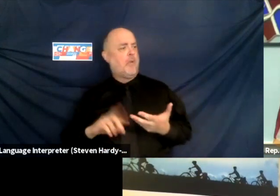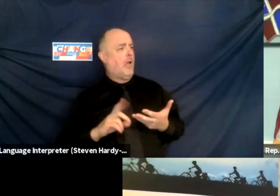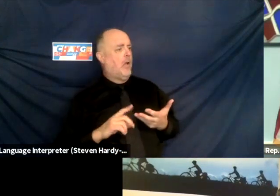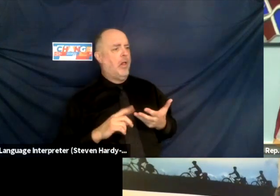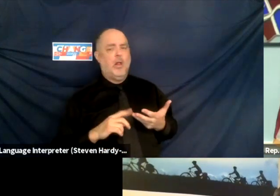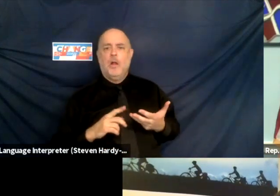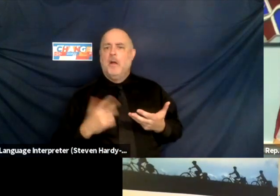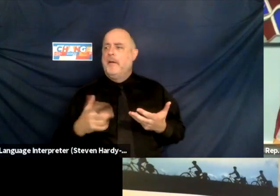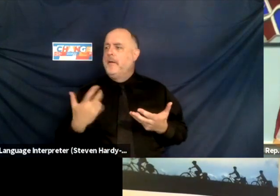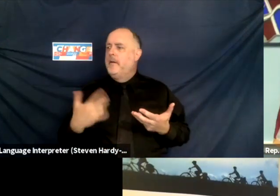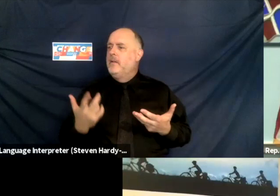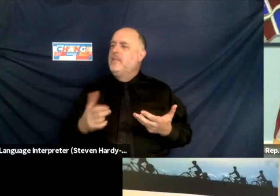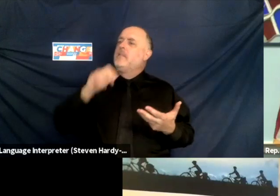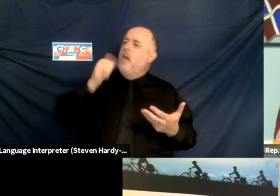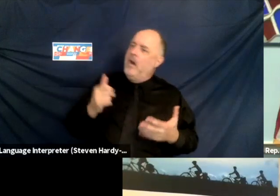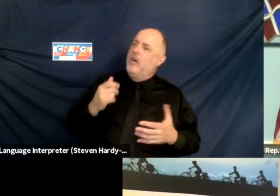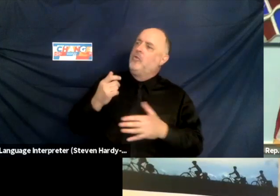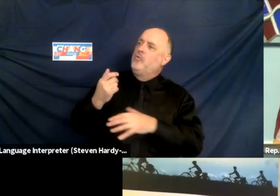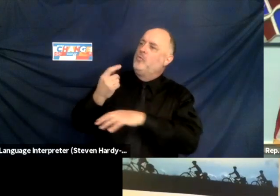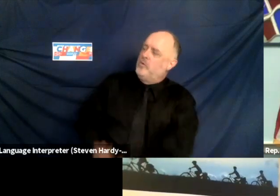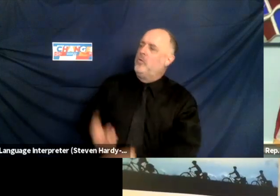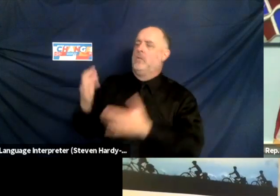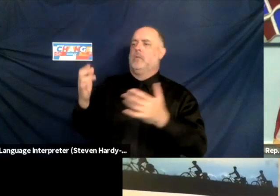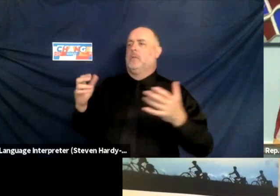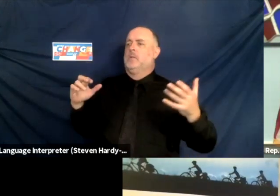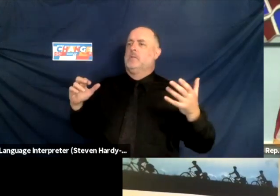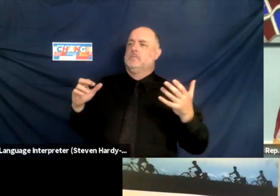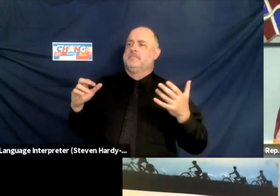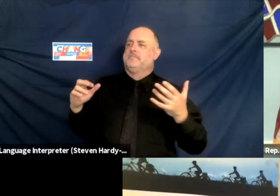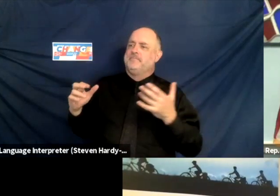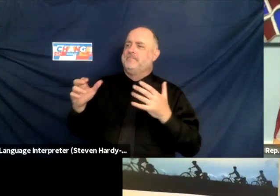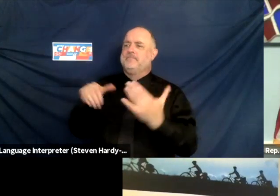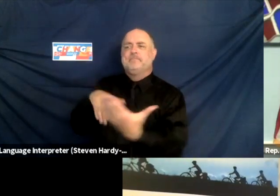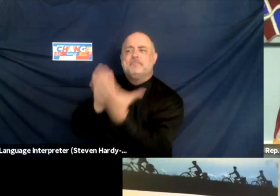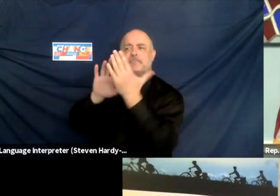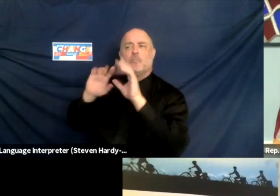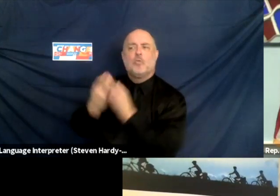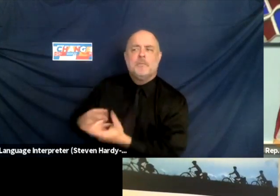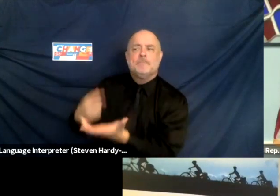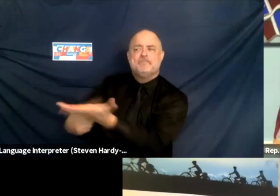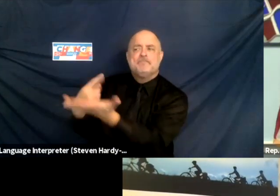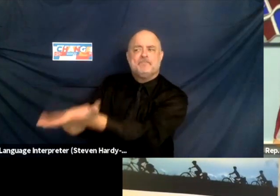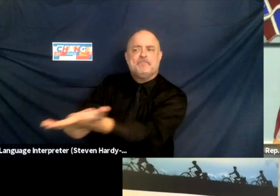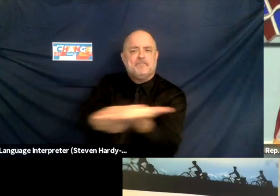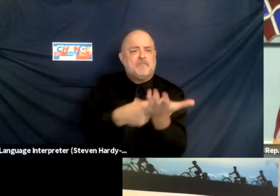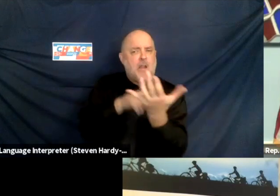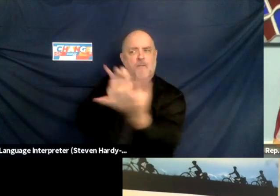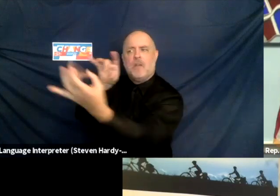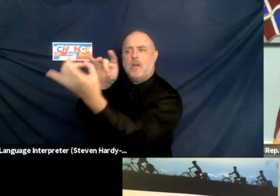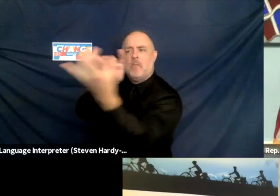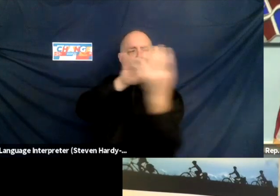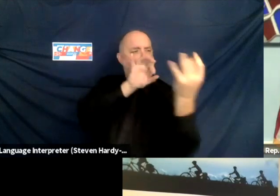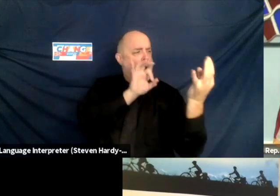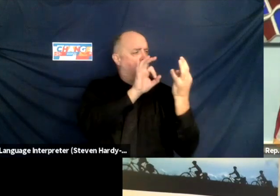going to the non-traditional means of or avenues of discussion, because people just,